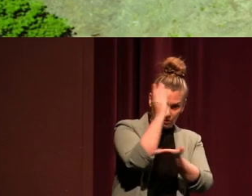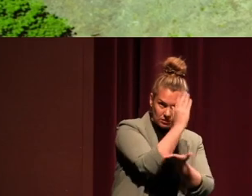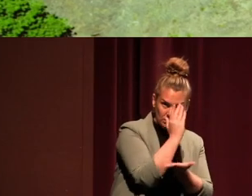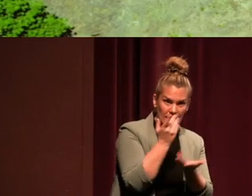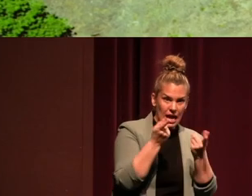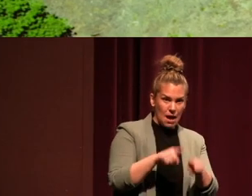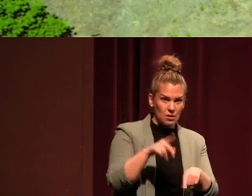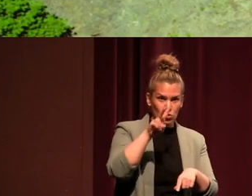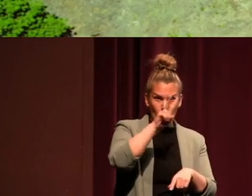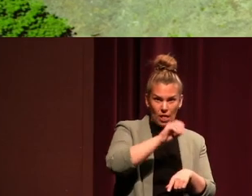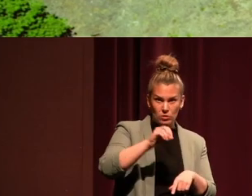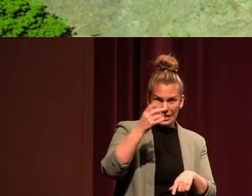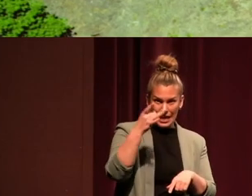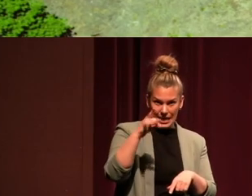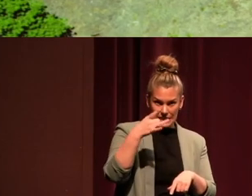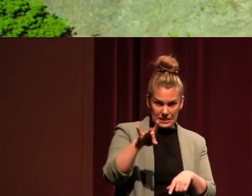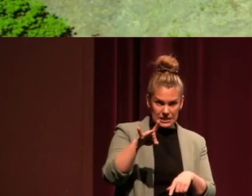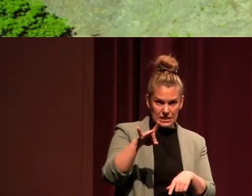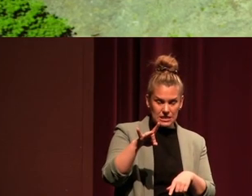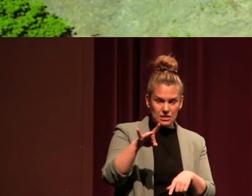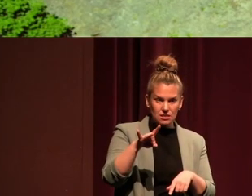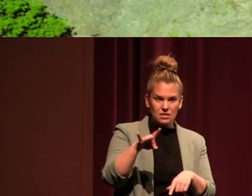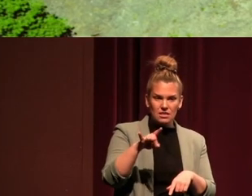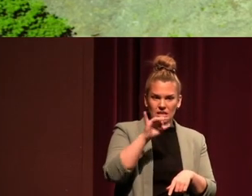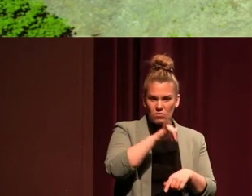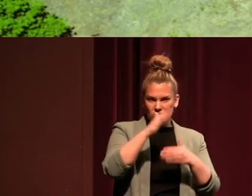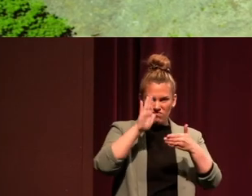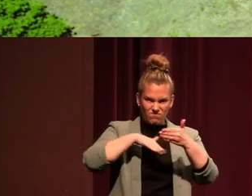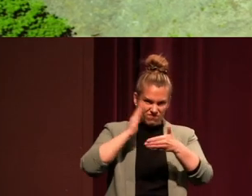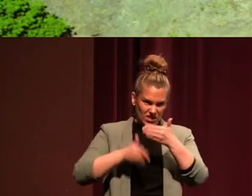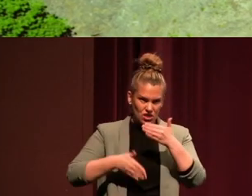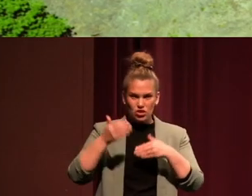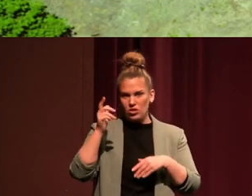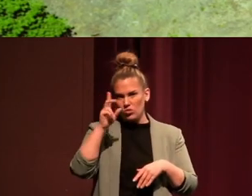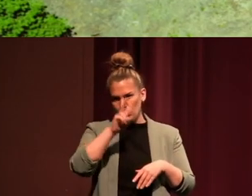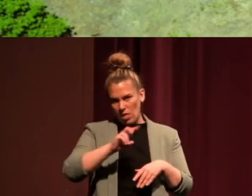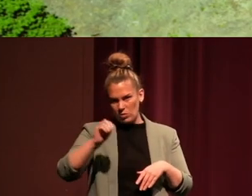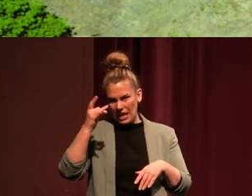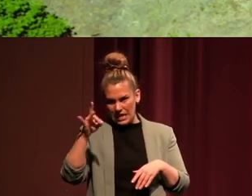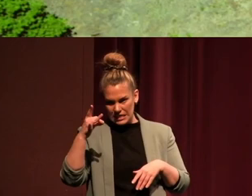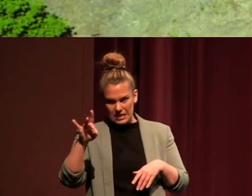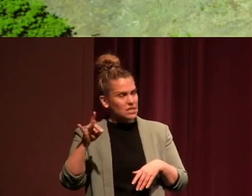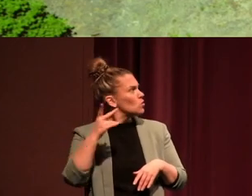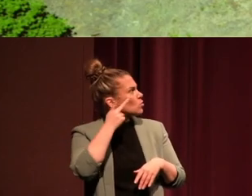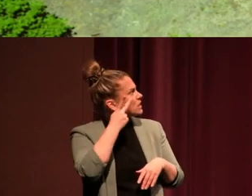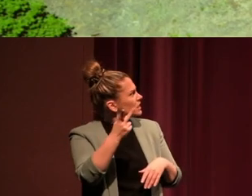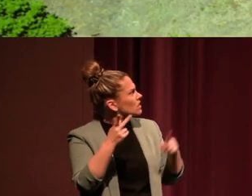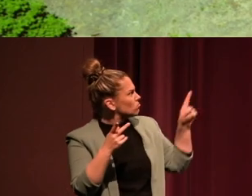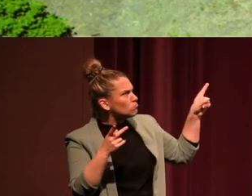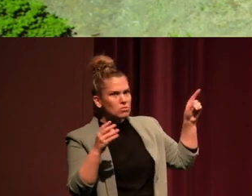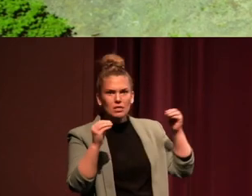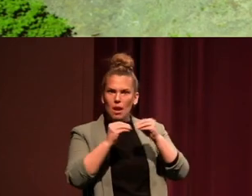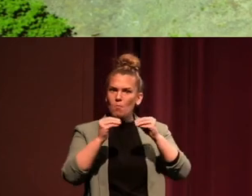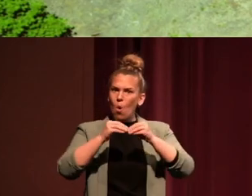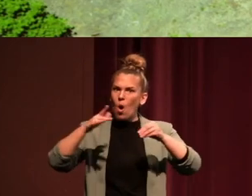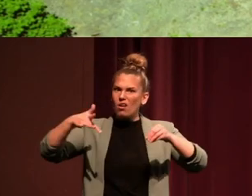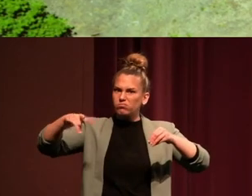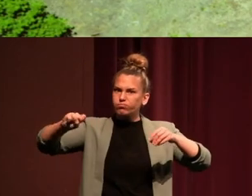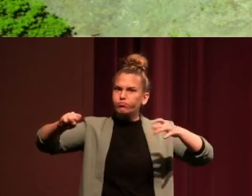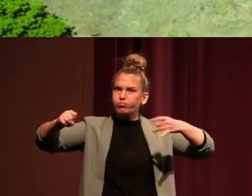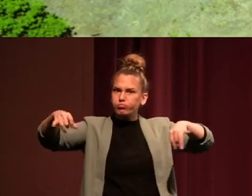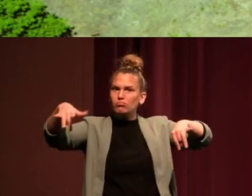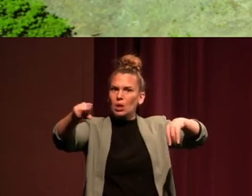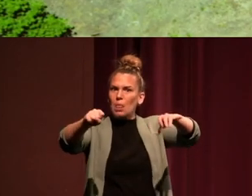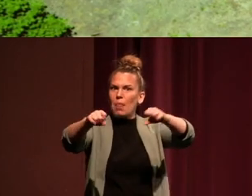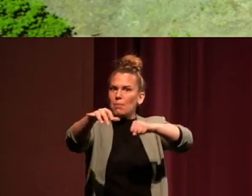2018 on the Malheur National Forest. Thinning was completed in 2018. You can see it's a much more open forest. Think back